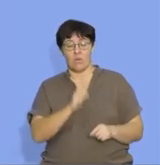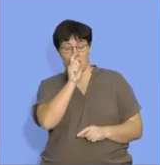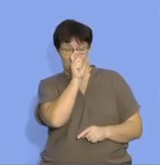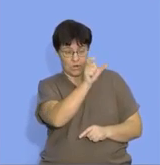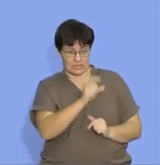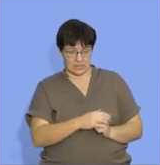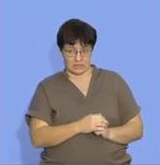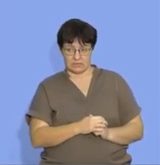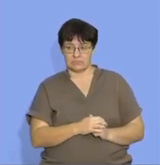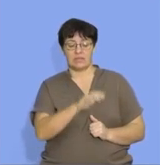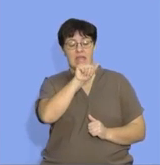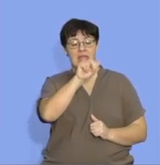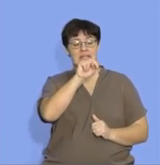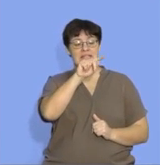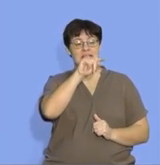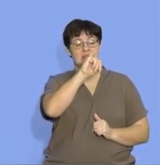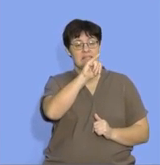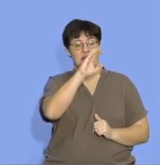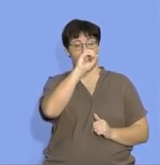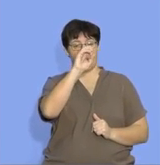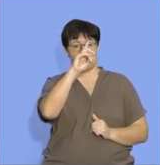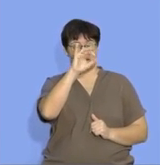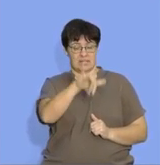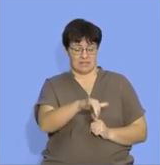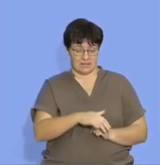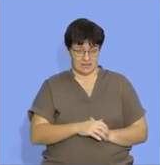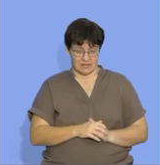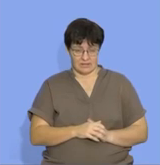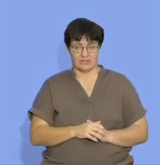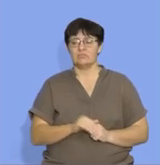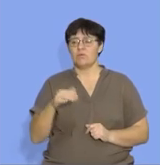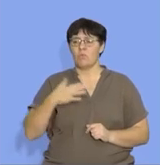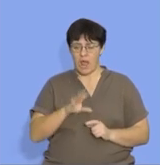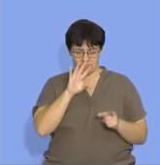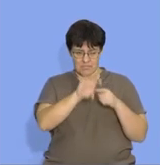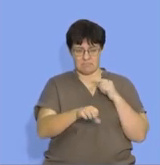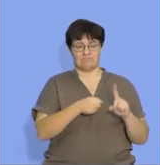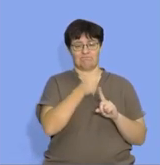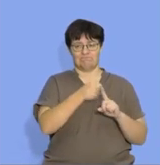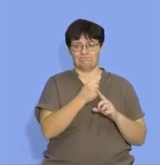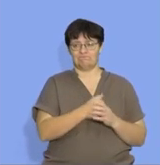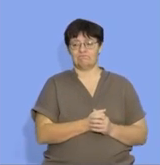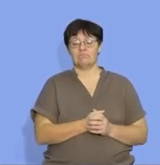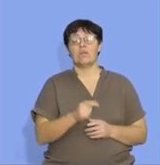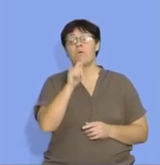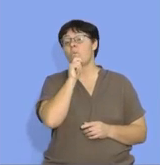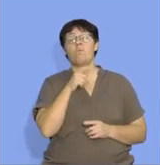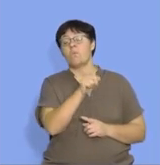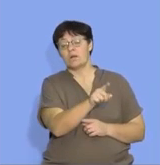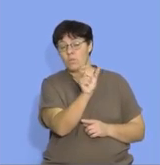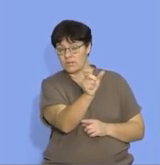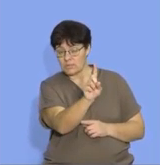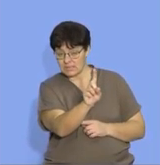at, antibodies. Right, as I said over here, that's what we want to fight. So the word that we're looking for over